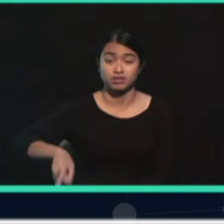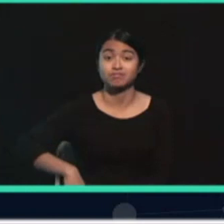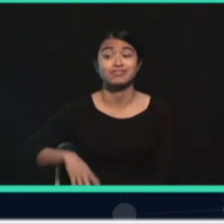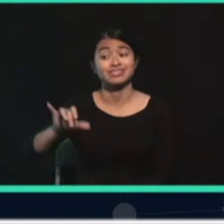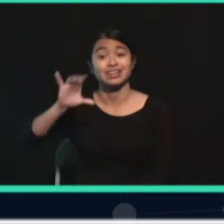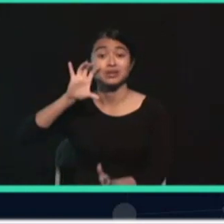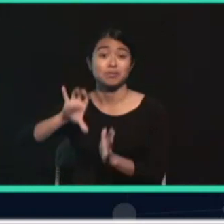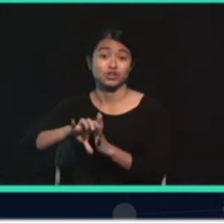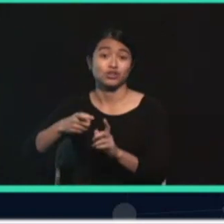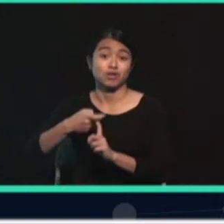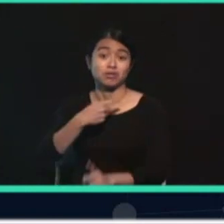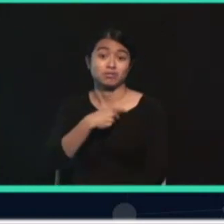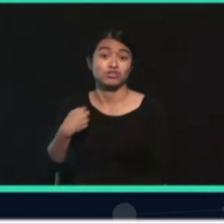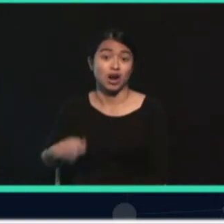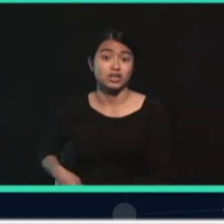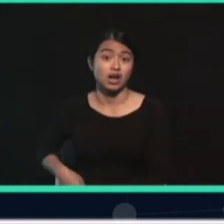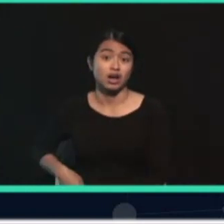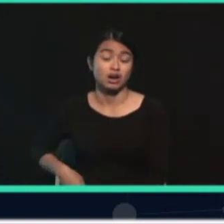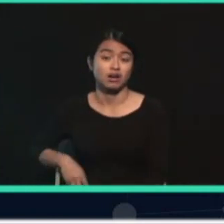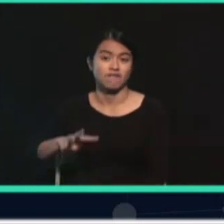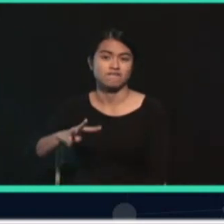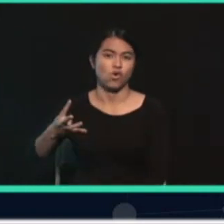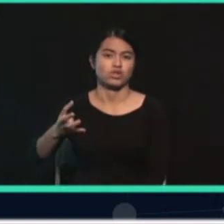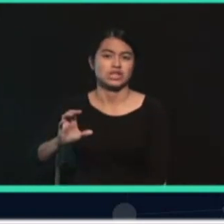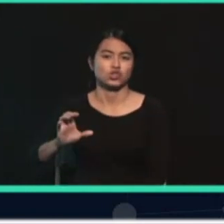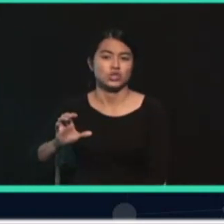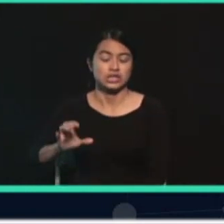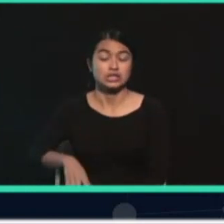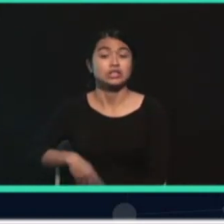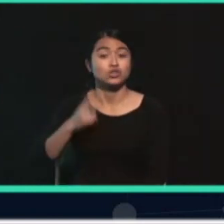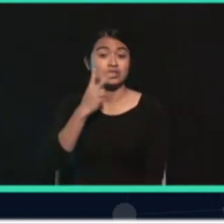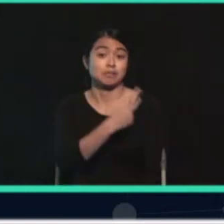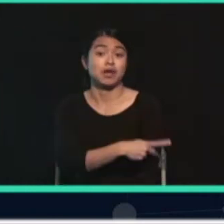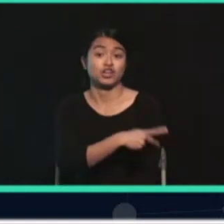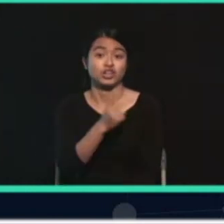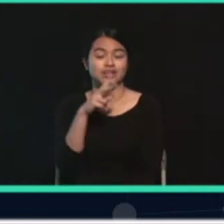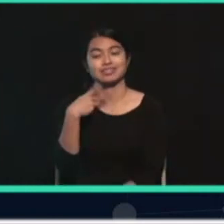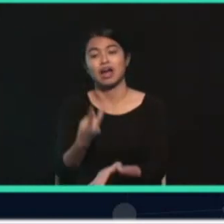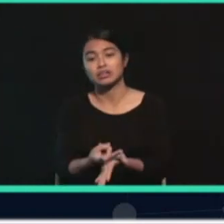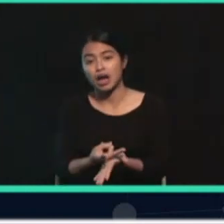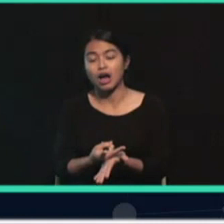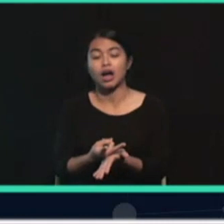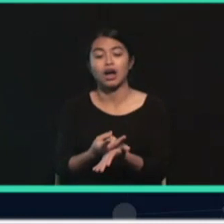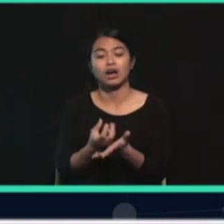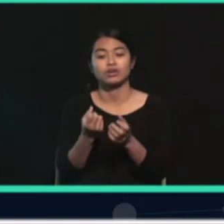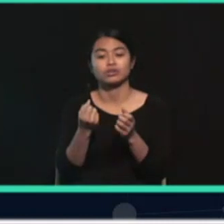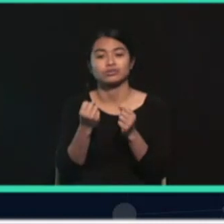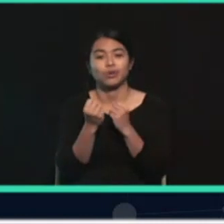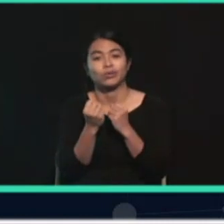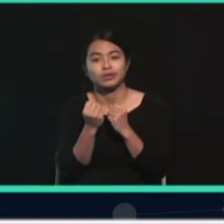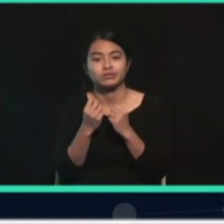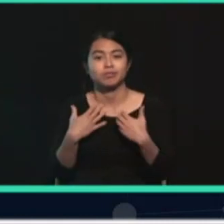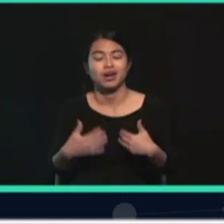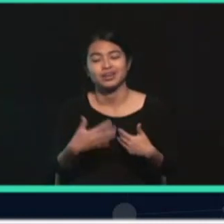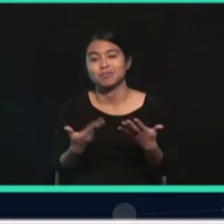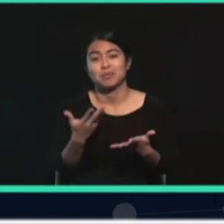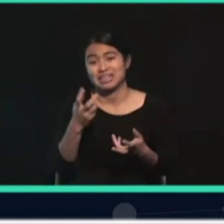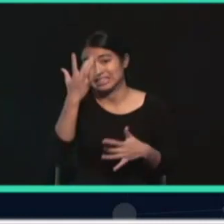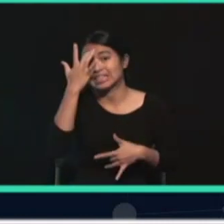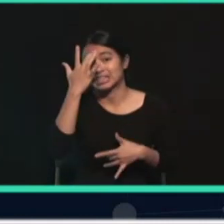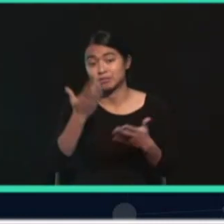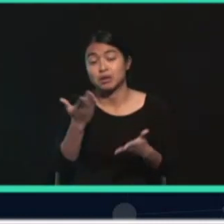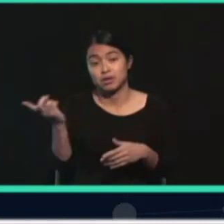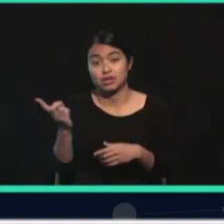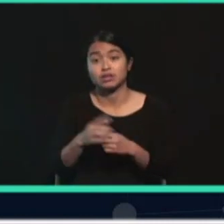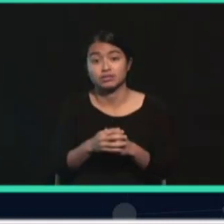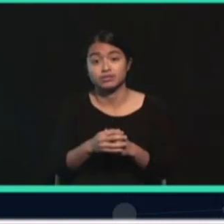from China in the 4th century. And you see here is the patient, and he's lying down and he's holding his body, probably not feeling well. It suggests he has